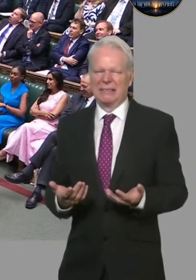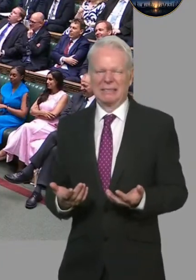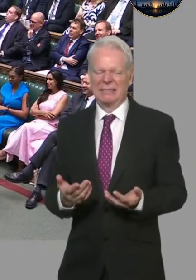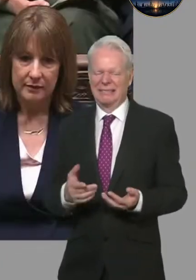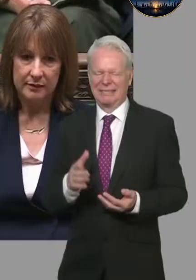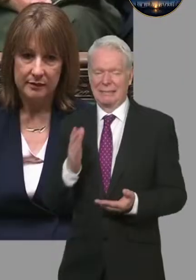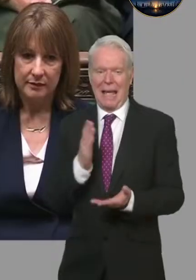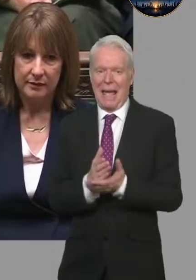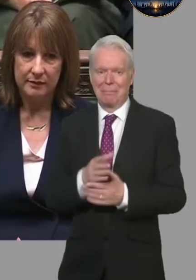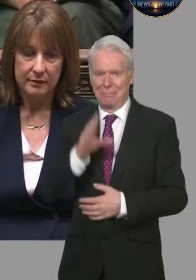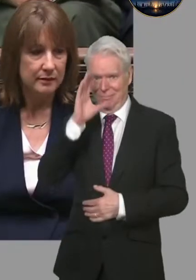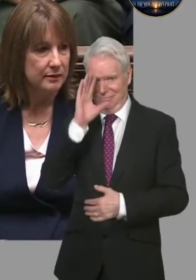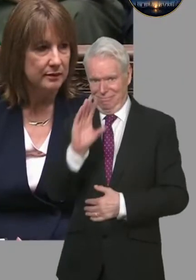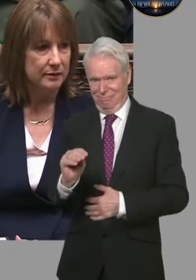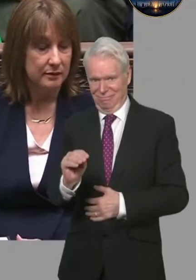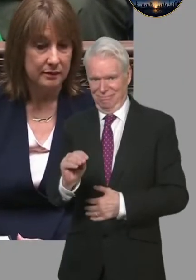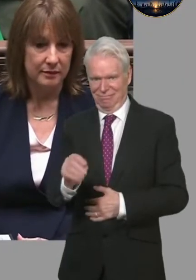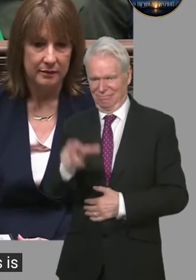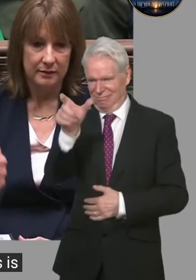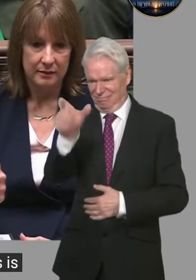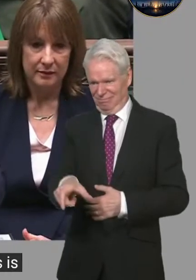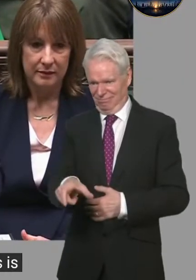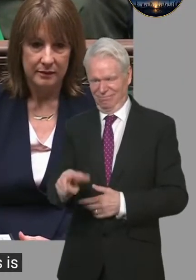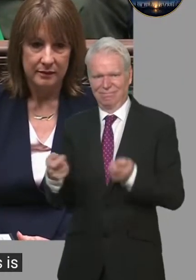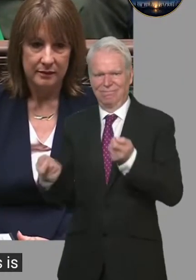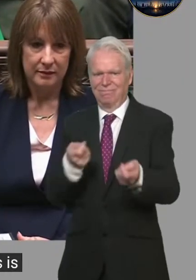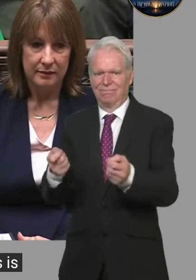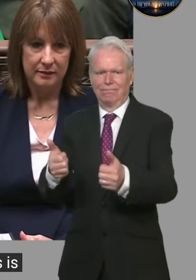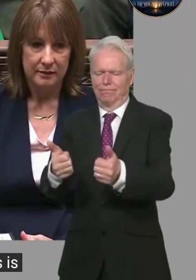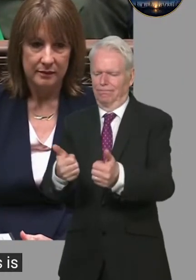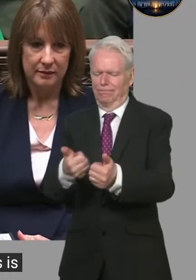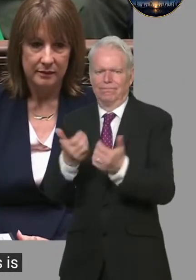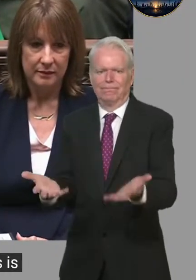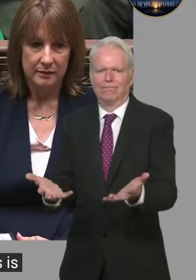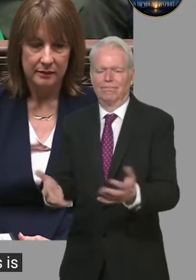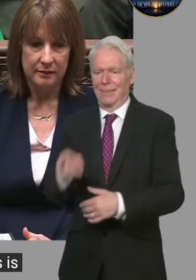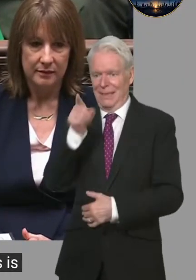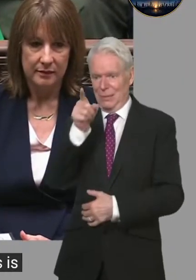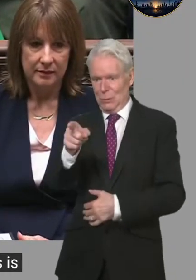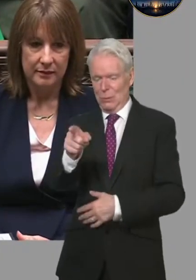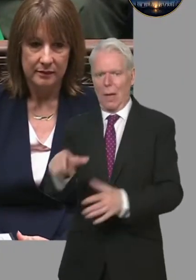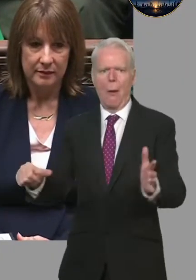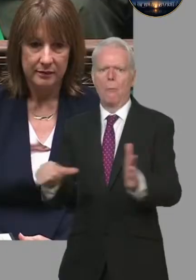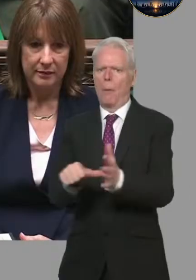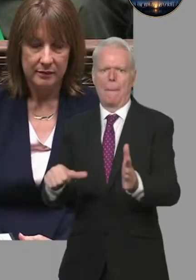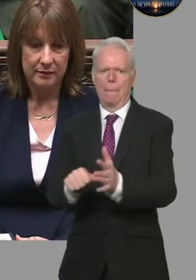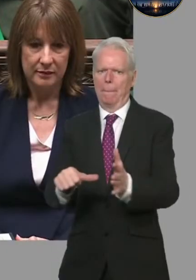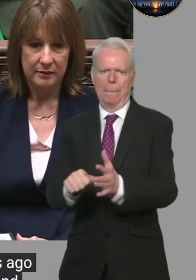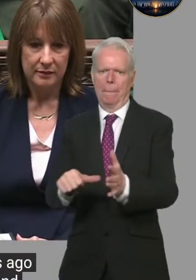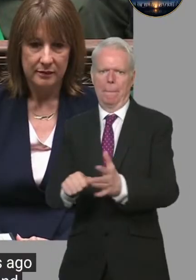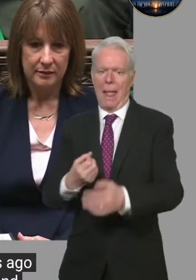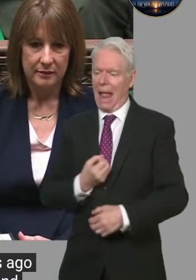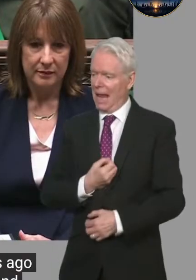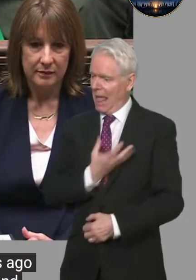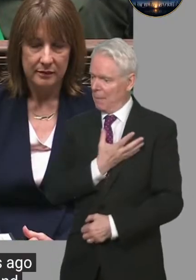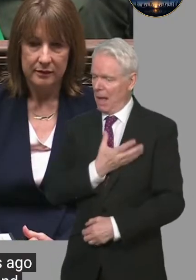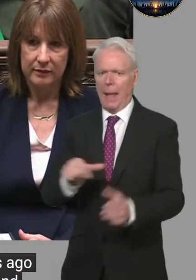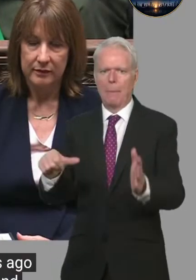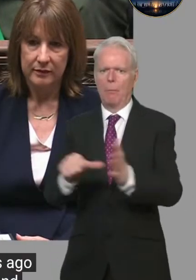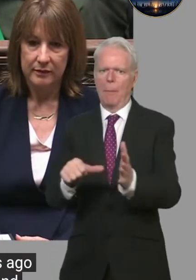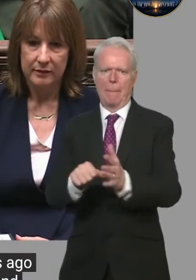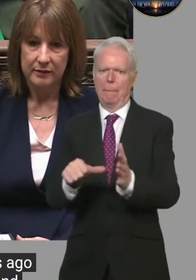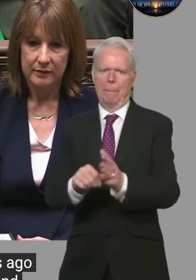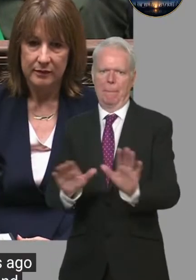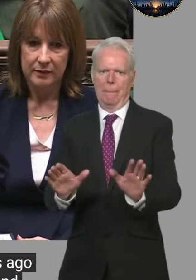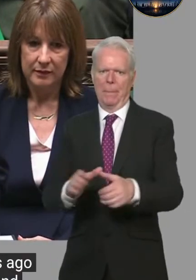Mr. Speaker, 2 years ago I walked into Number 10 and found a broken economy, broken public services and broken trust in politics. Because